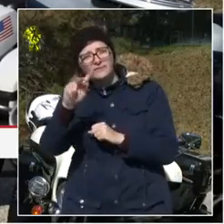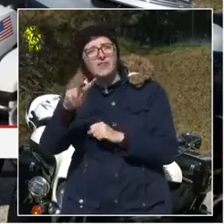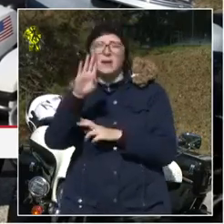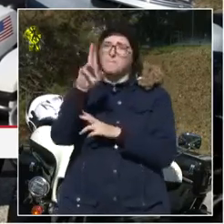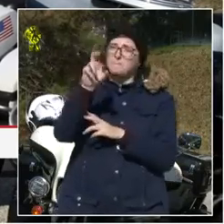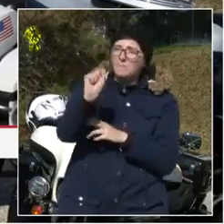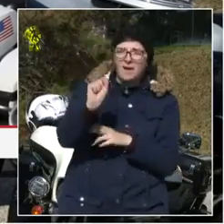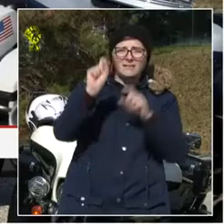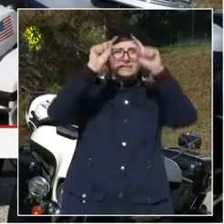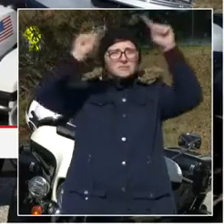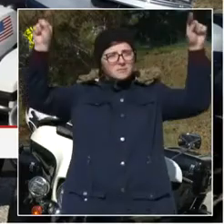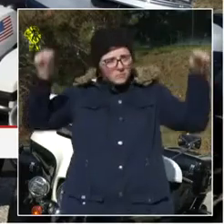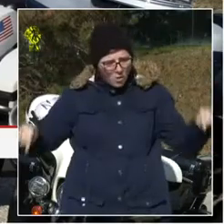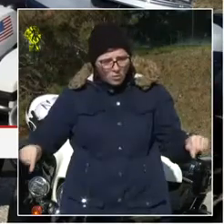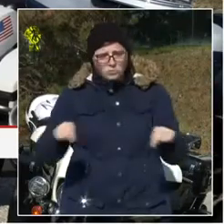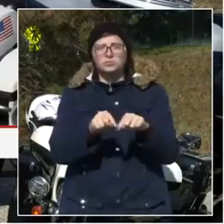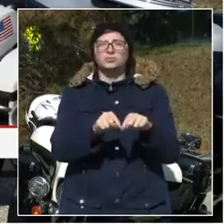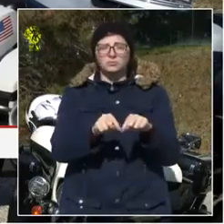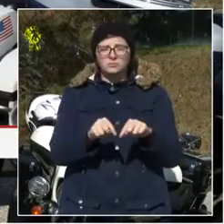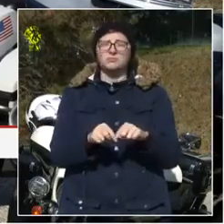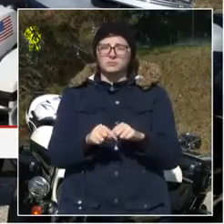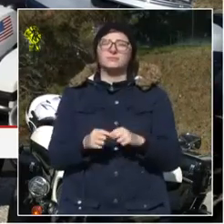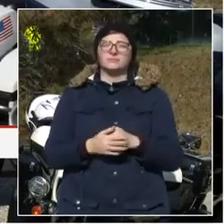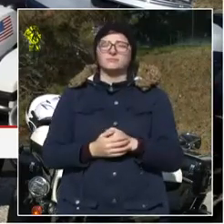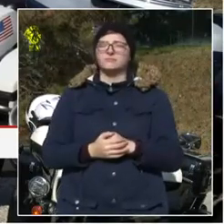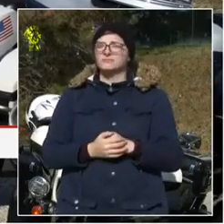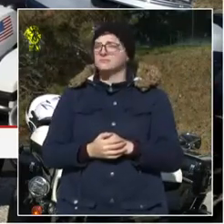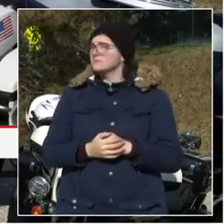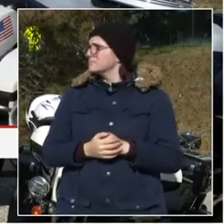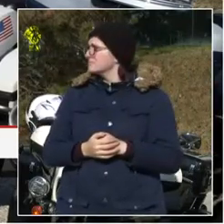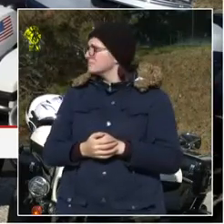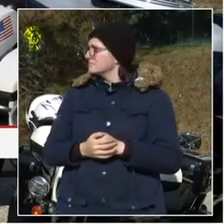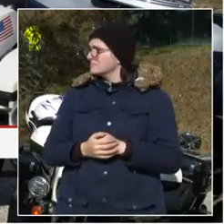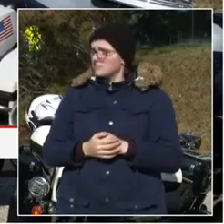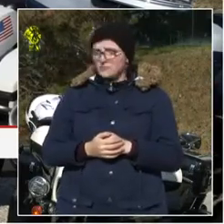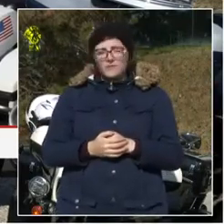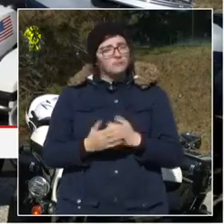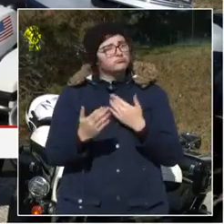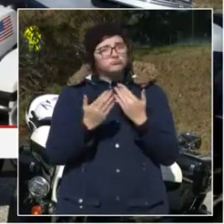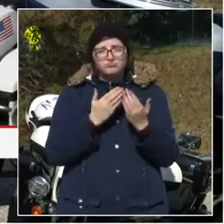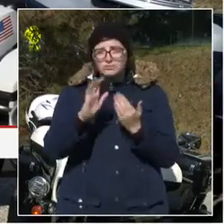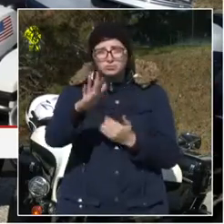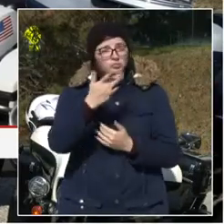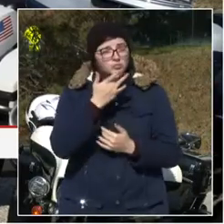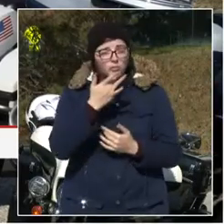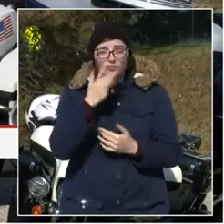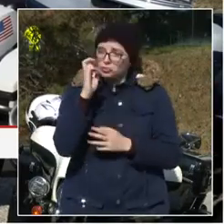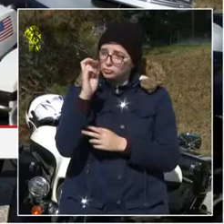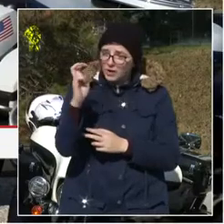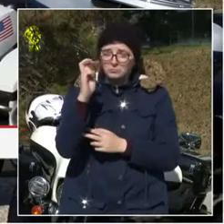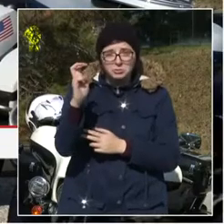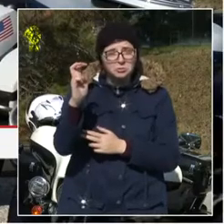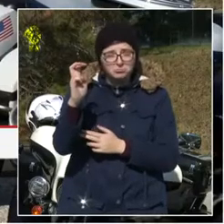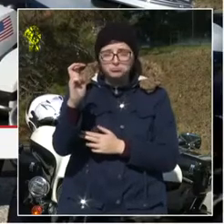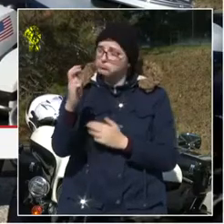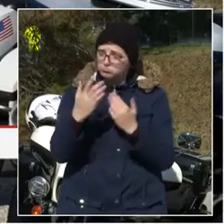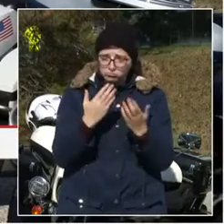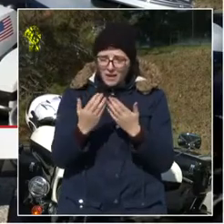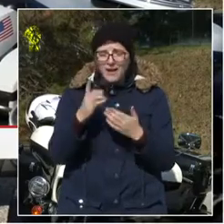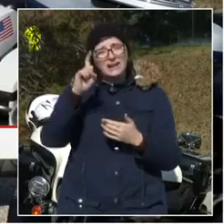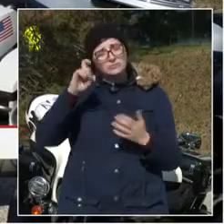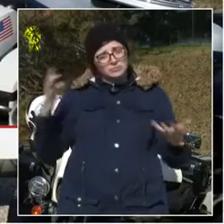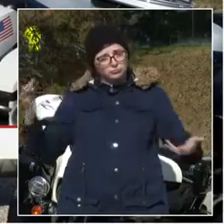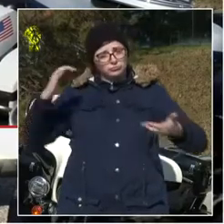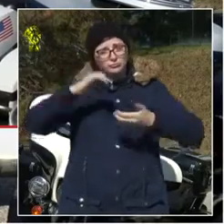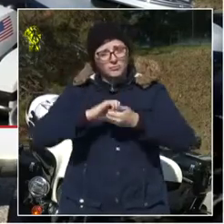and transit shelters throughout the greater DC region. No matter your preferred transportation mode, we all have to work together